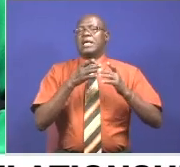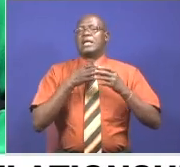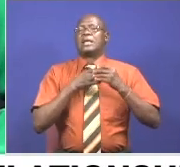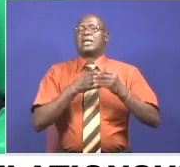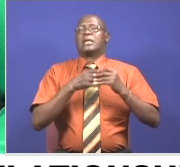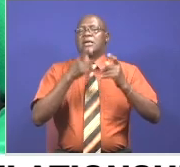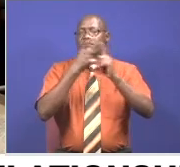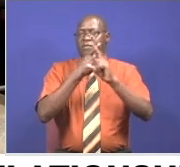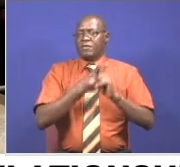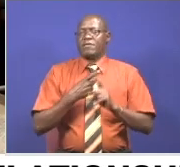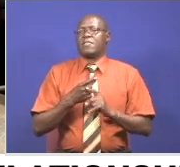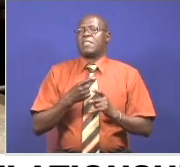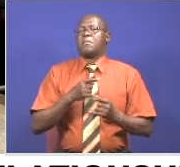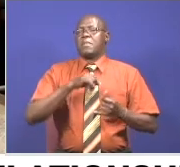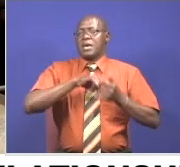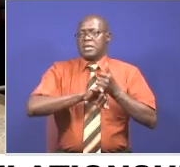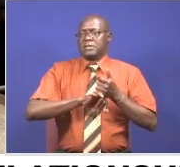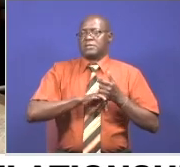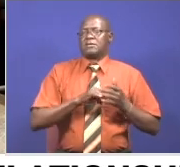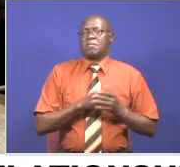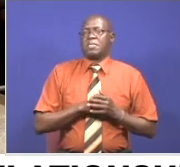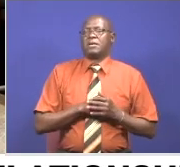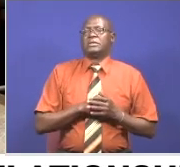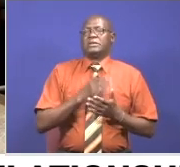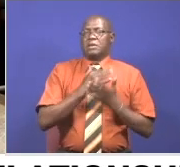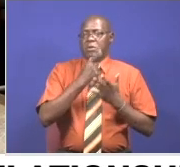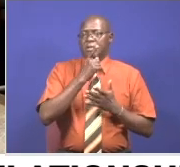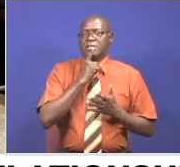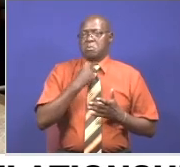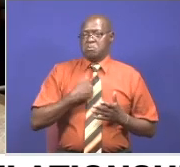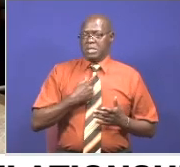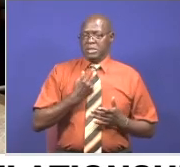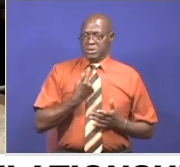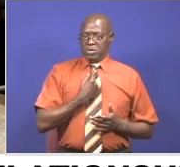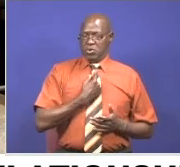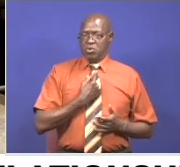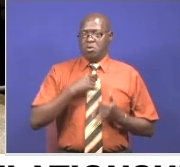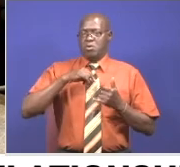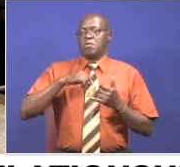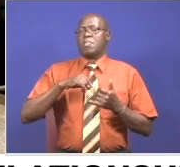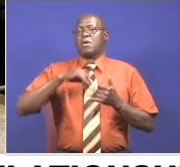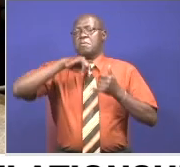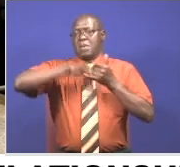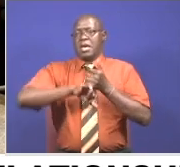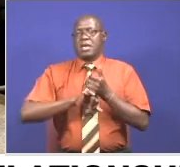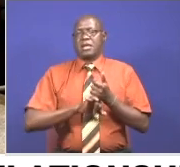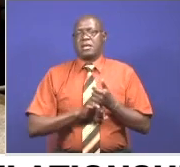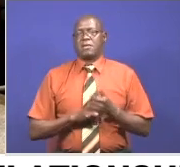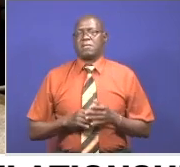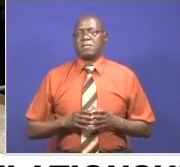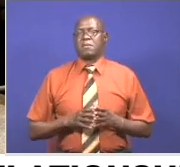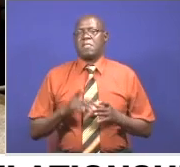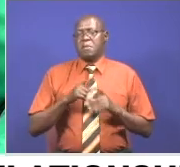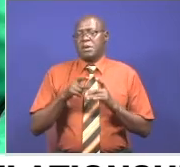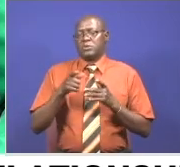marriages failing, where someone is saying, I've been single married. I am married, but I am single because I've been doing everything. Yeah. But you started